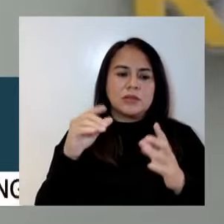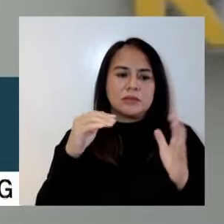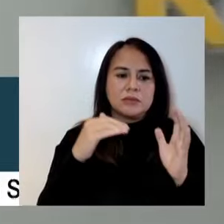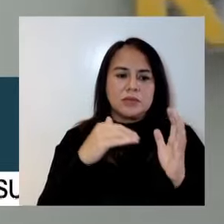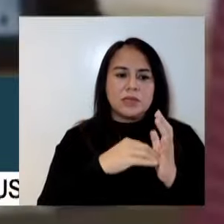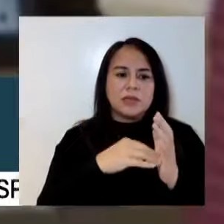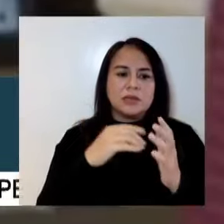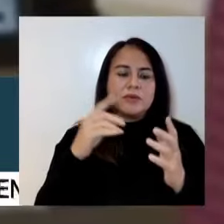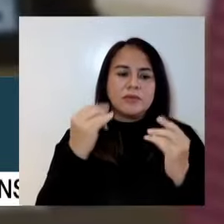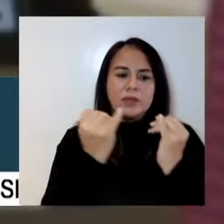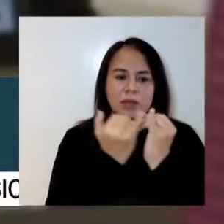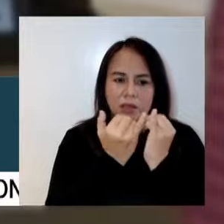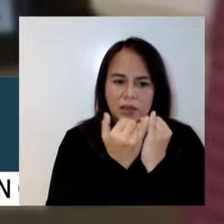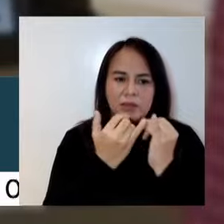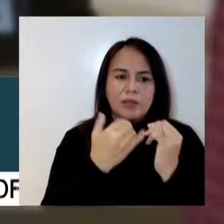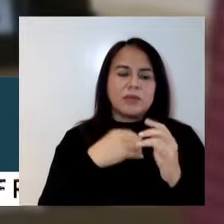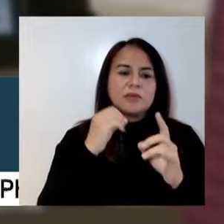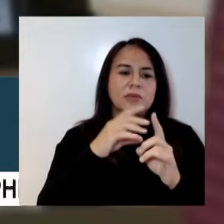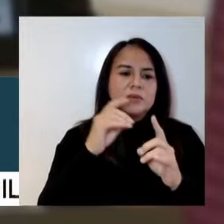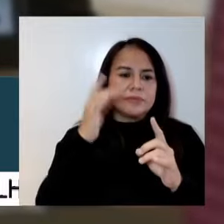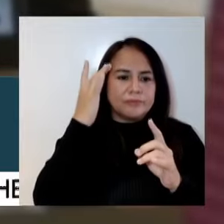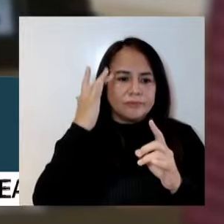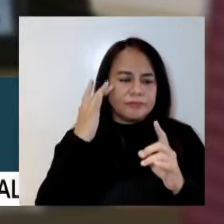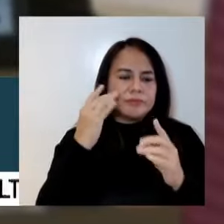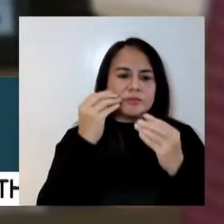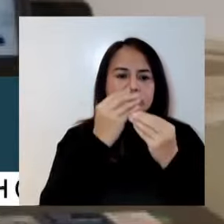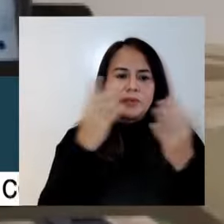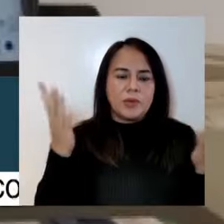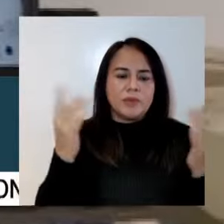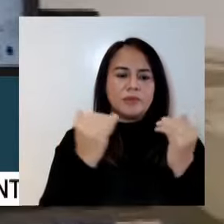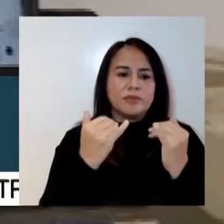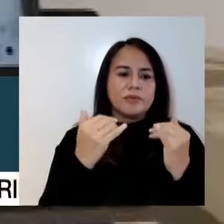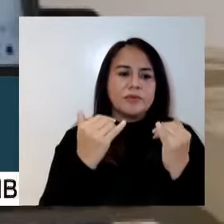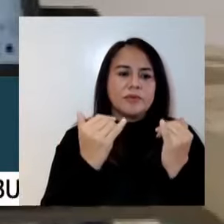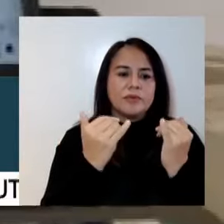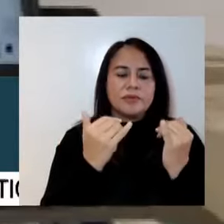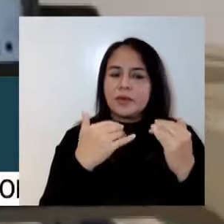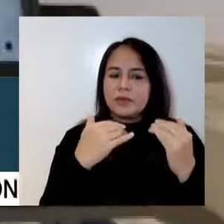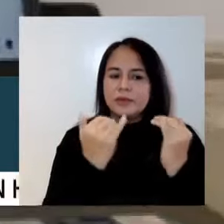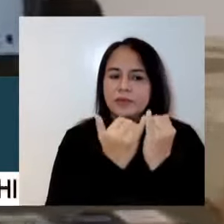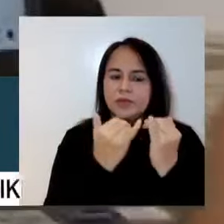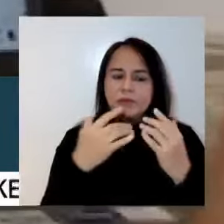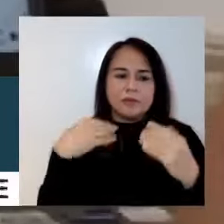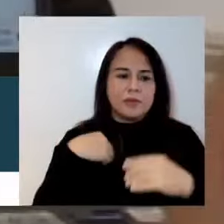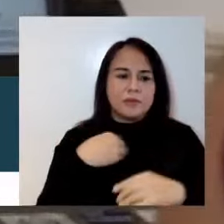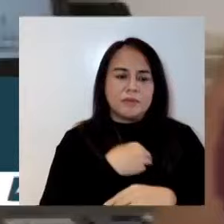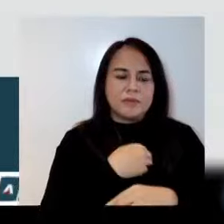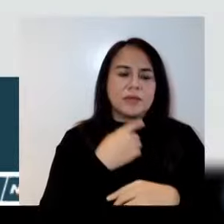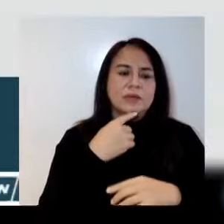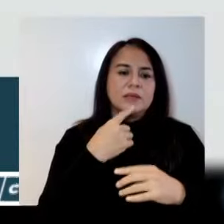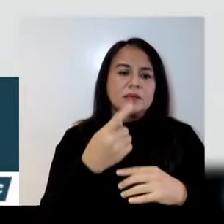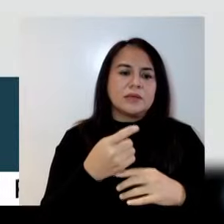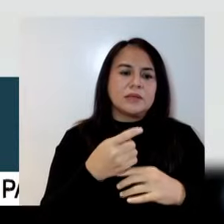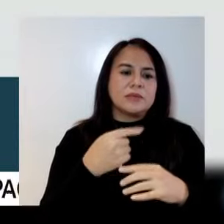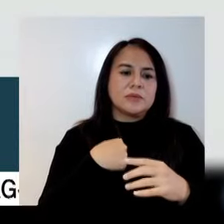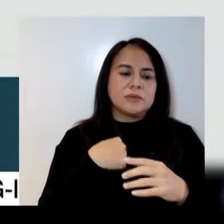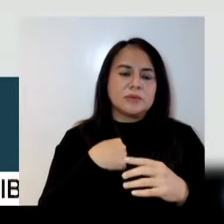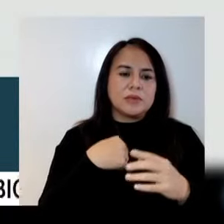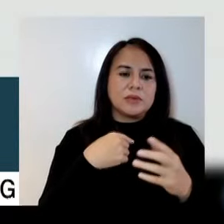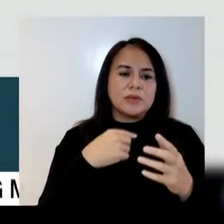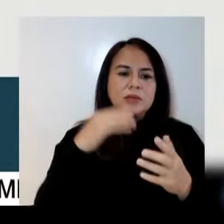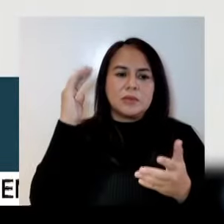that exposed sensitive information of millions of PhilHealth members. Dumarpa stressed the need to limit the negative impacts of